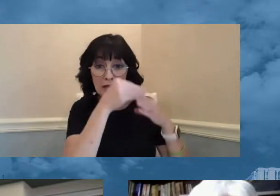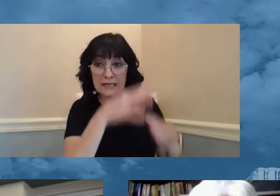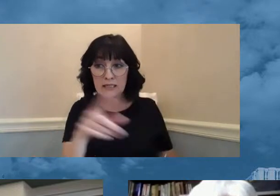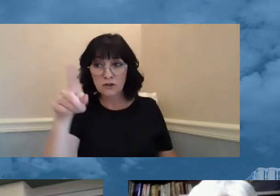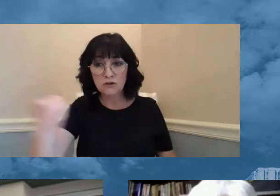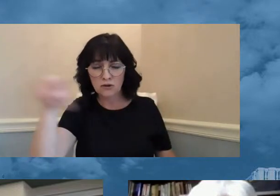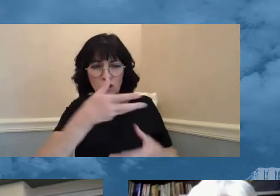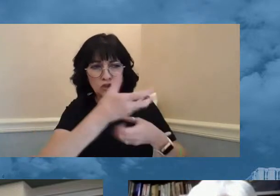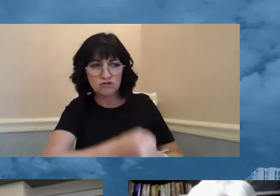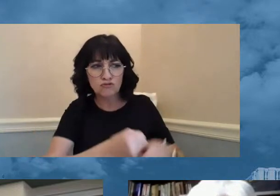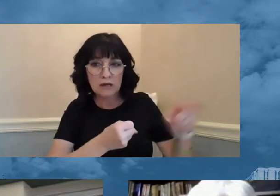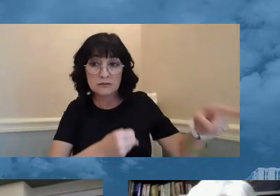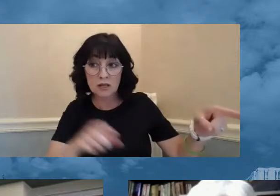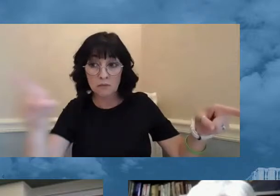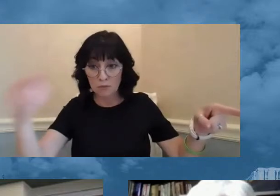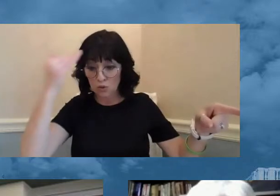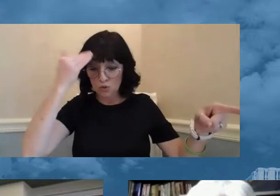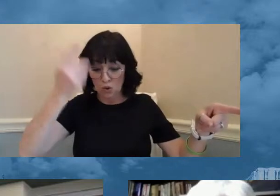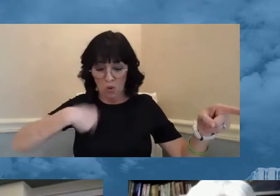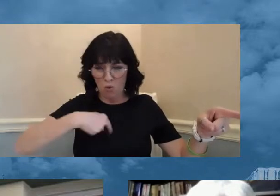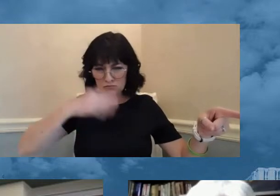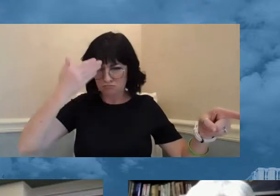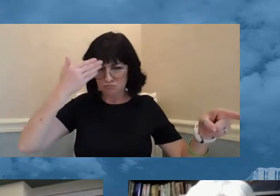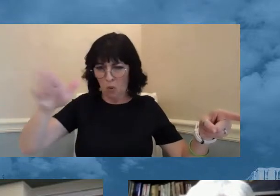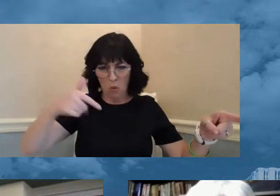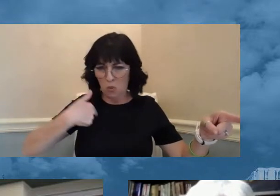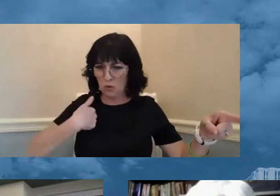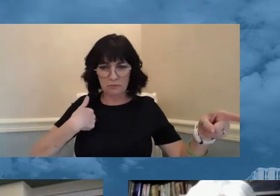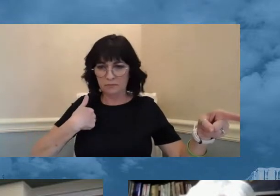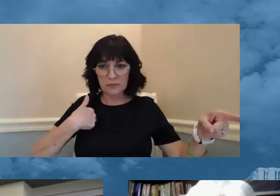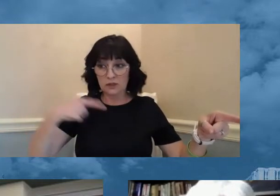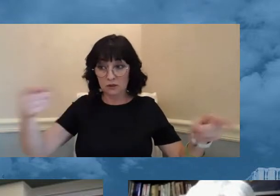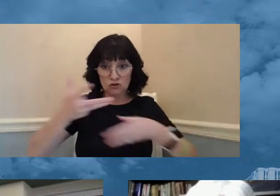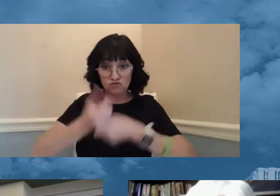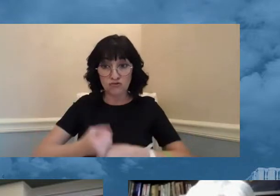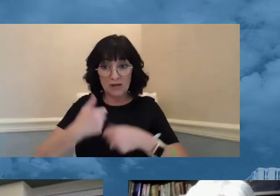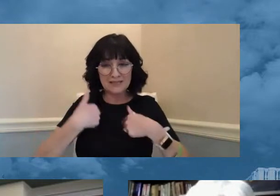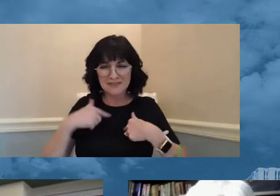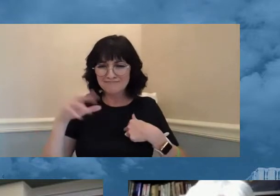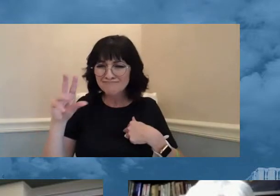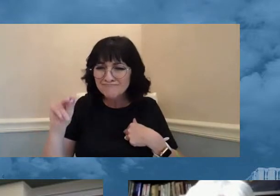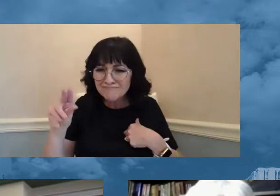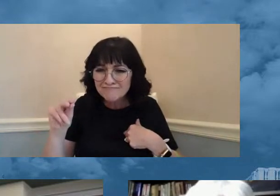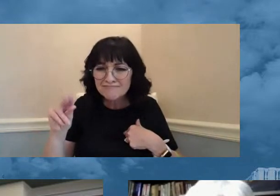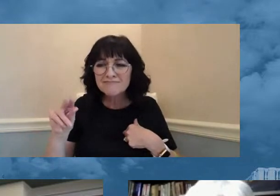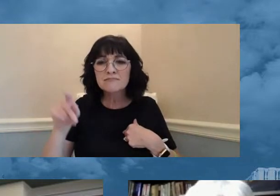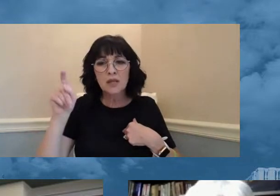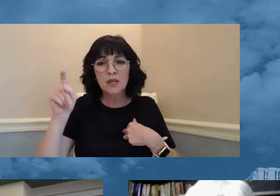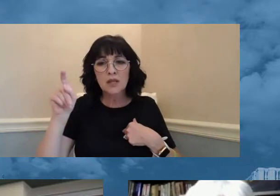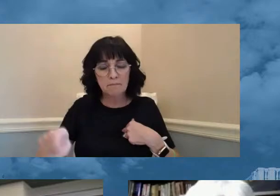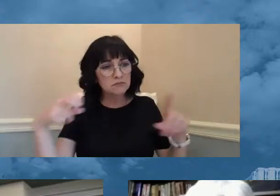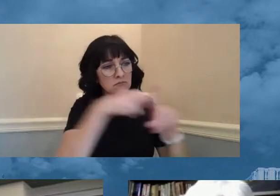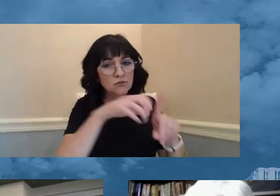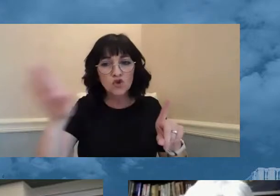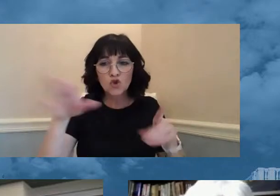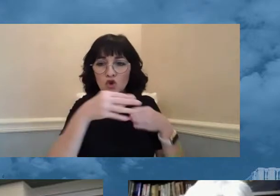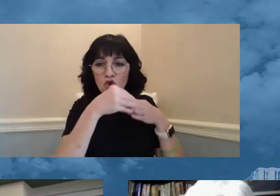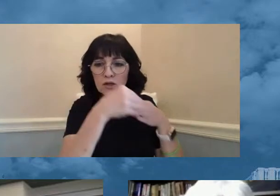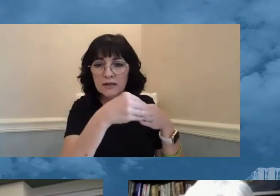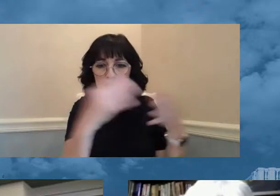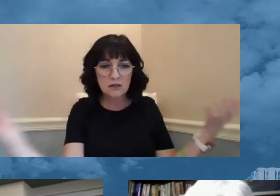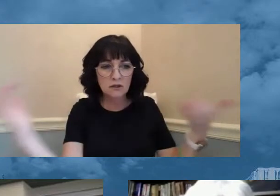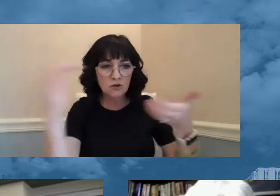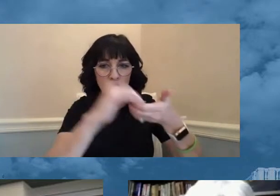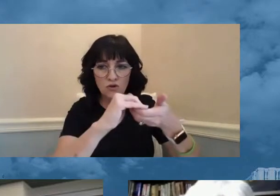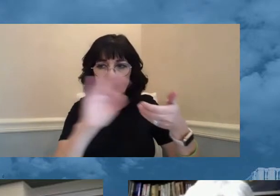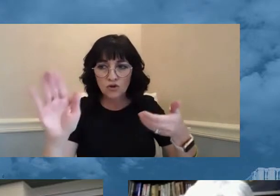those communities. Church leaders have been incredible partners in really